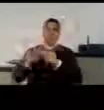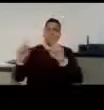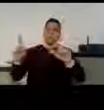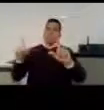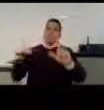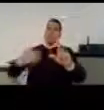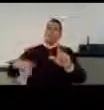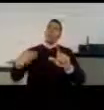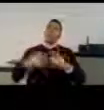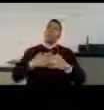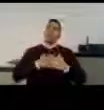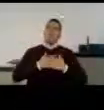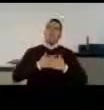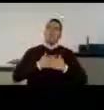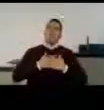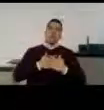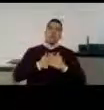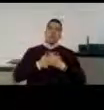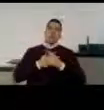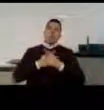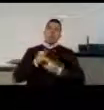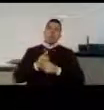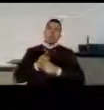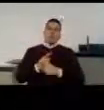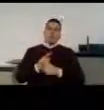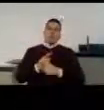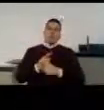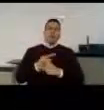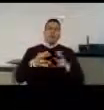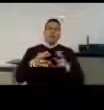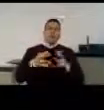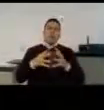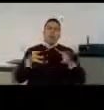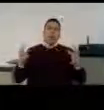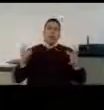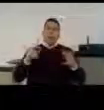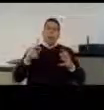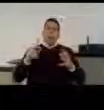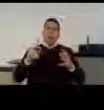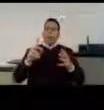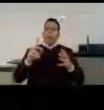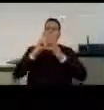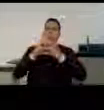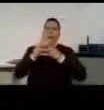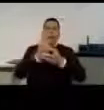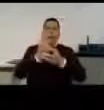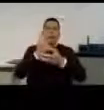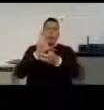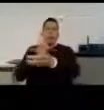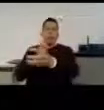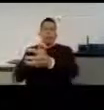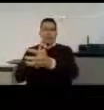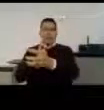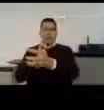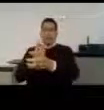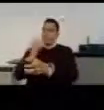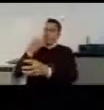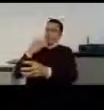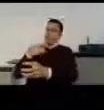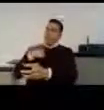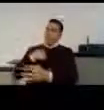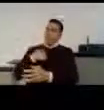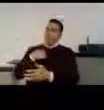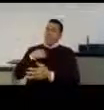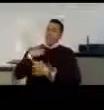so much isolation that happens when you are experiencing discrimination, no matter what that discrimination